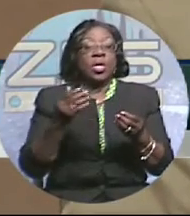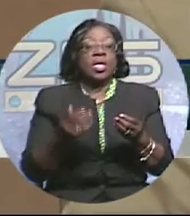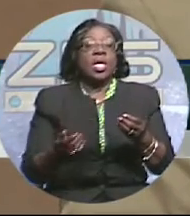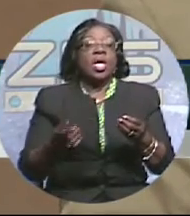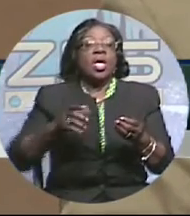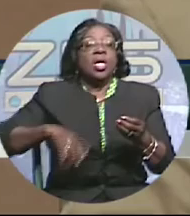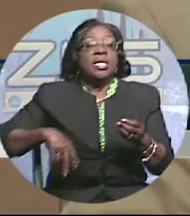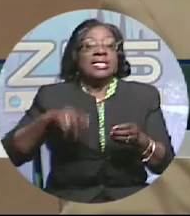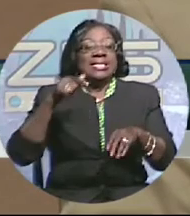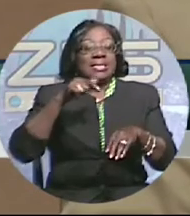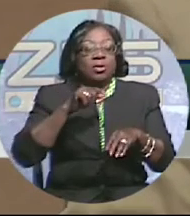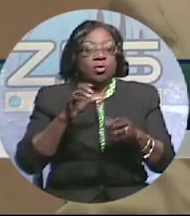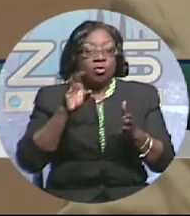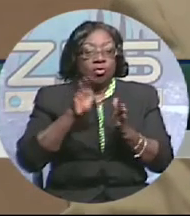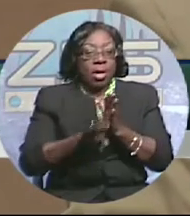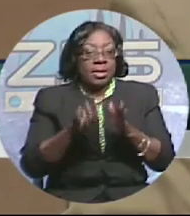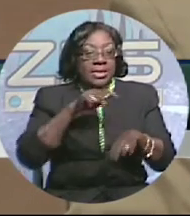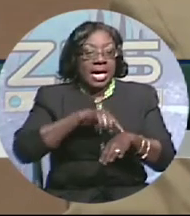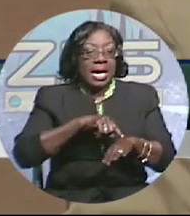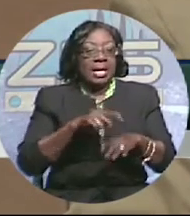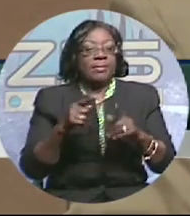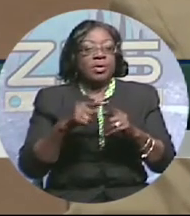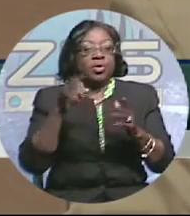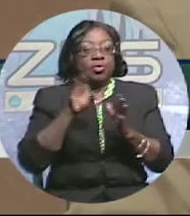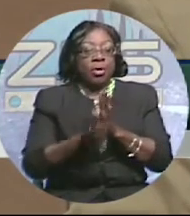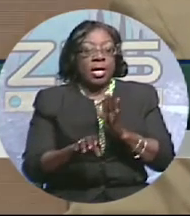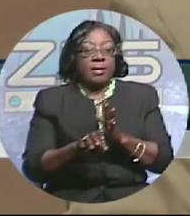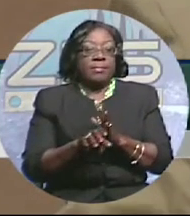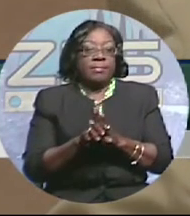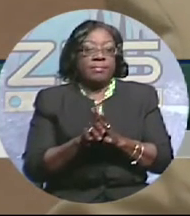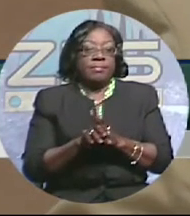Florida, not by a Bahamian.